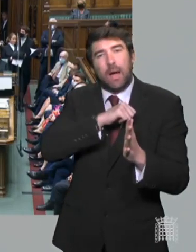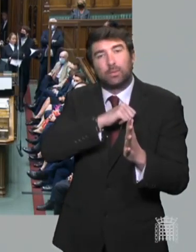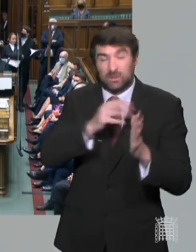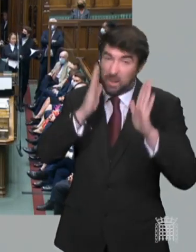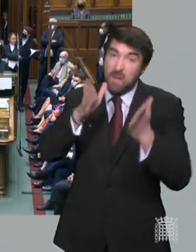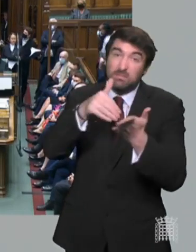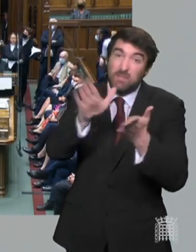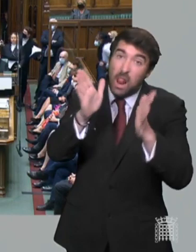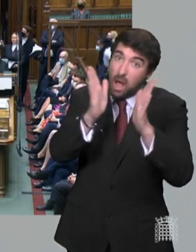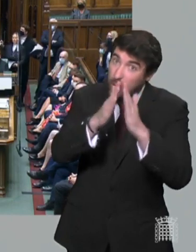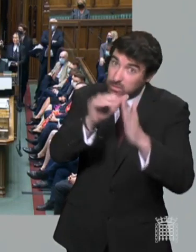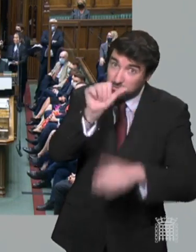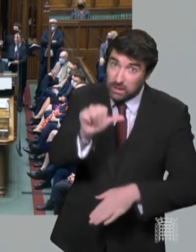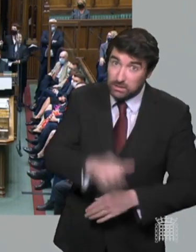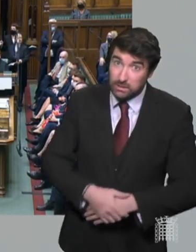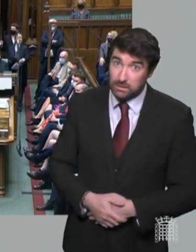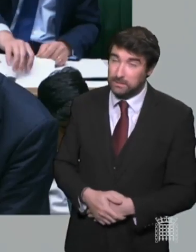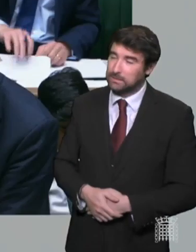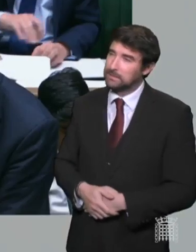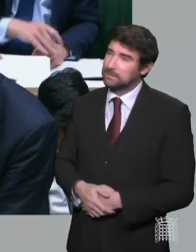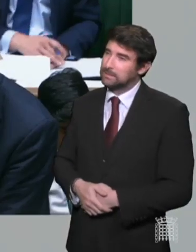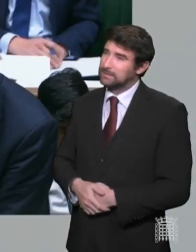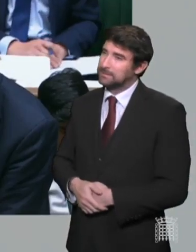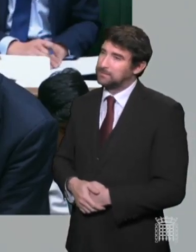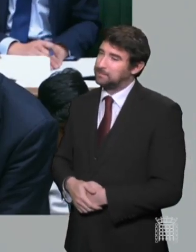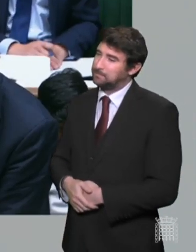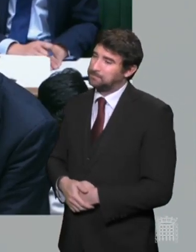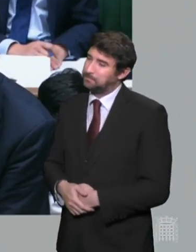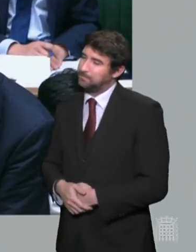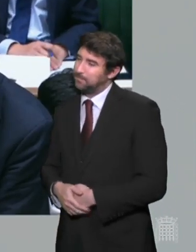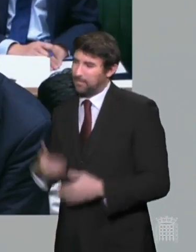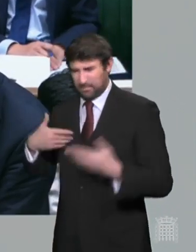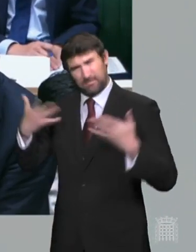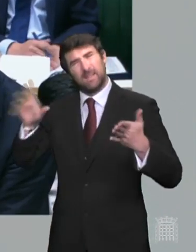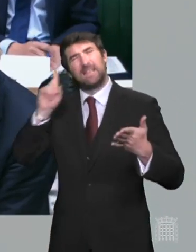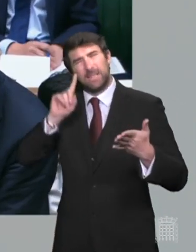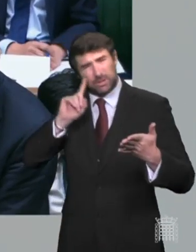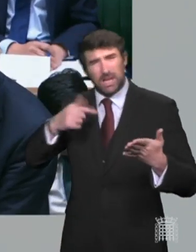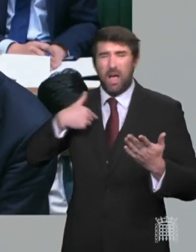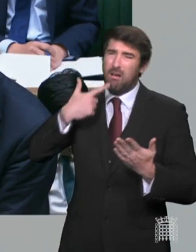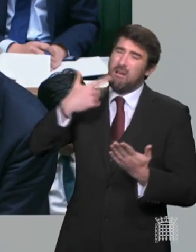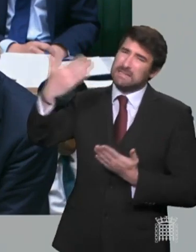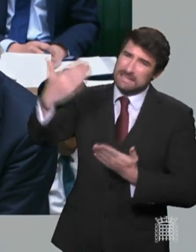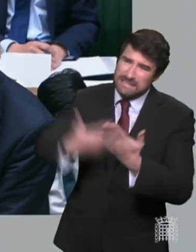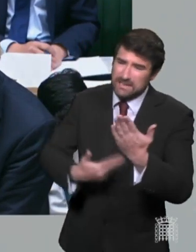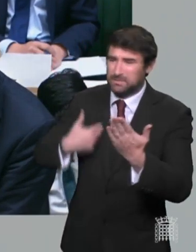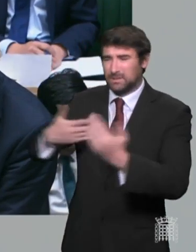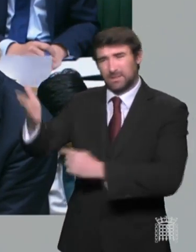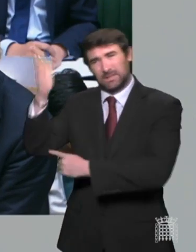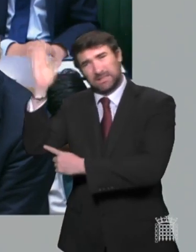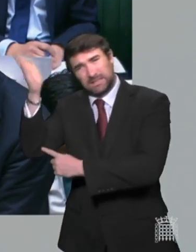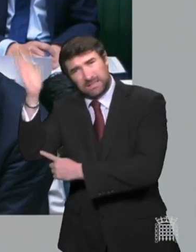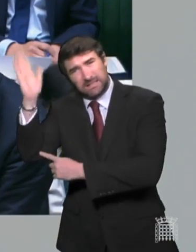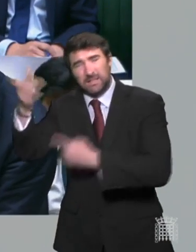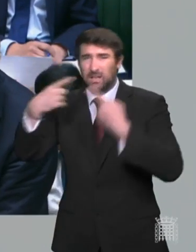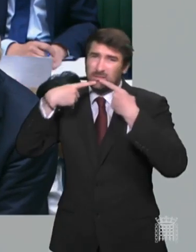Mr. Speaker, as I think everybody understood in the long debate, a long statement yesterday, this is the first time that the state has